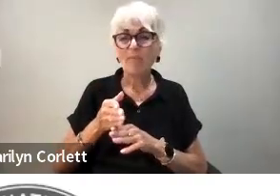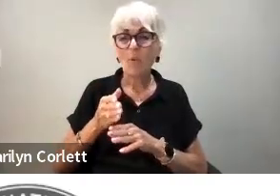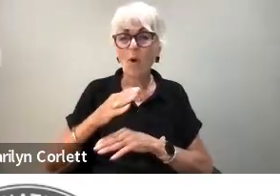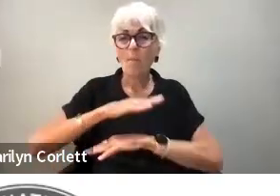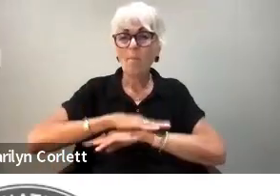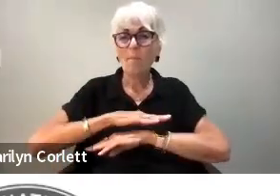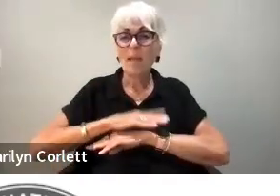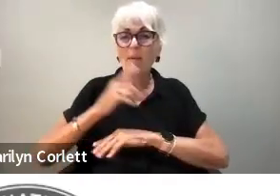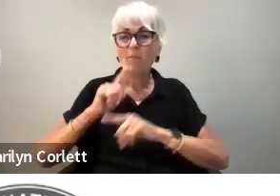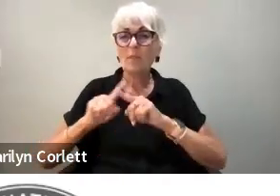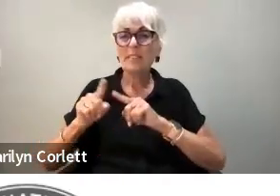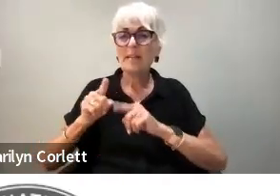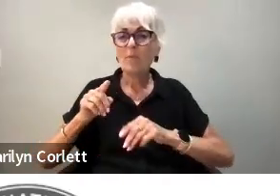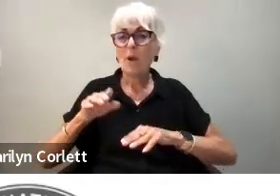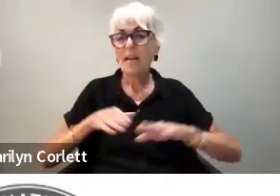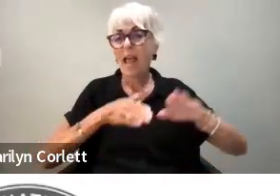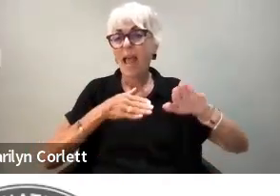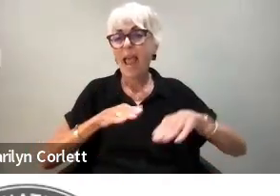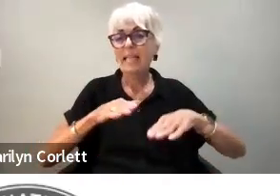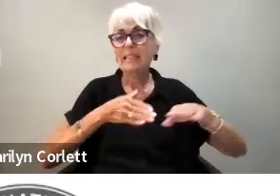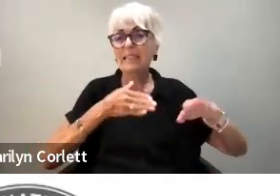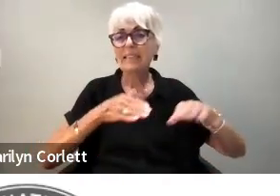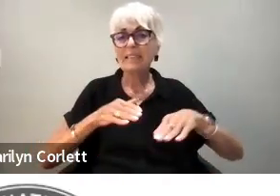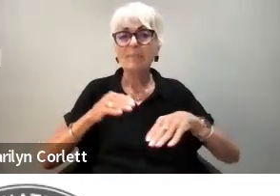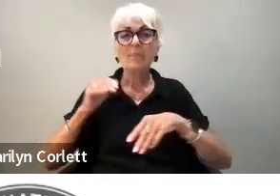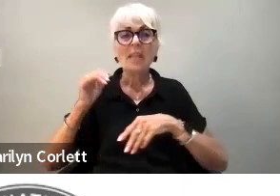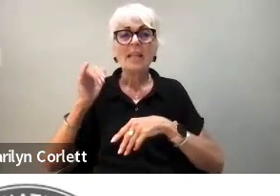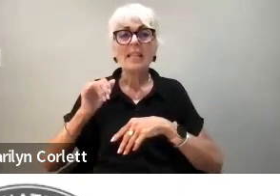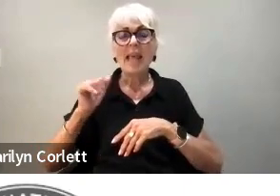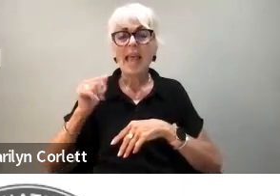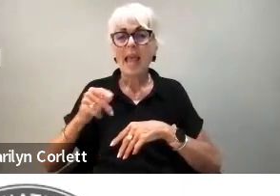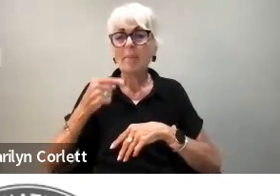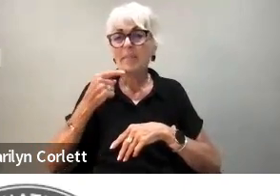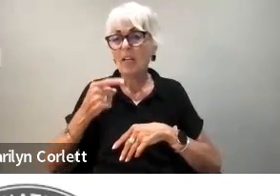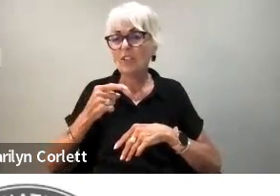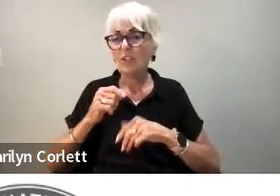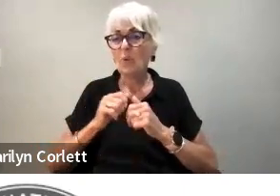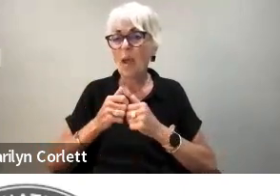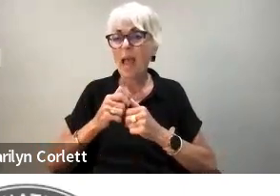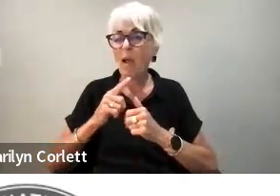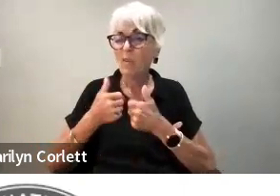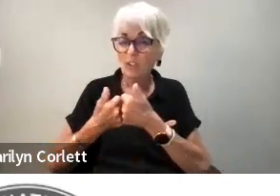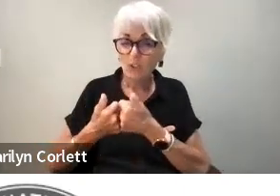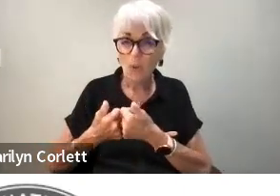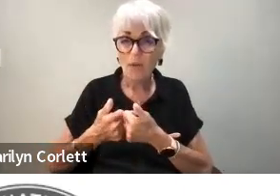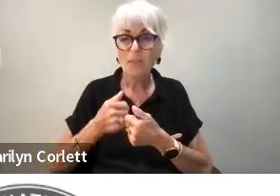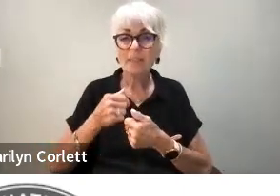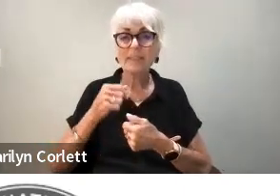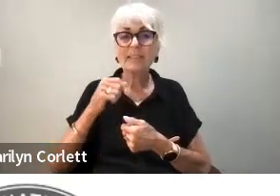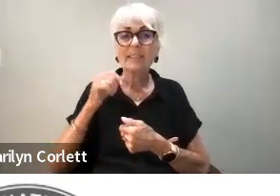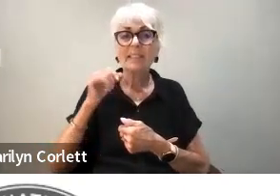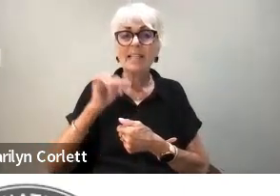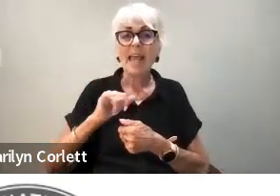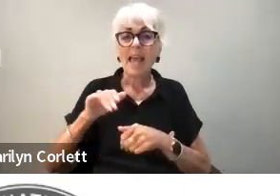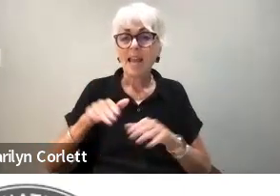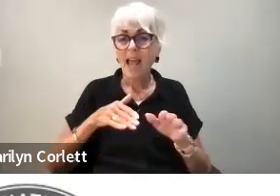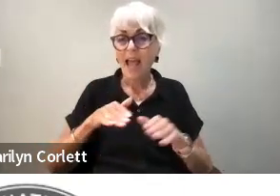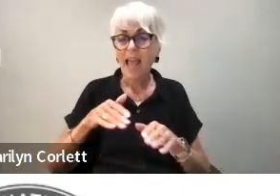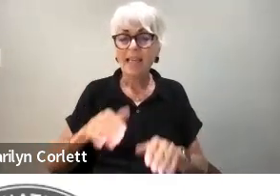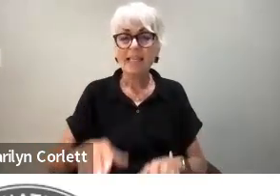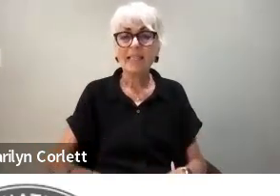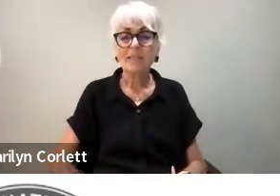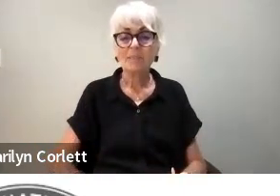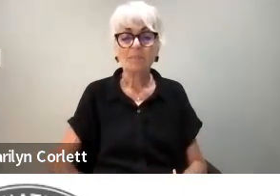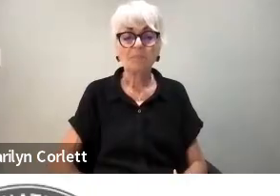hikes. It the app tells you, how strenuous the hike is. Um, there's